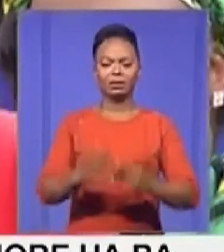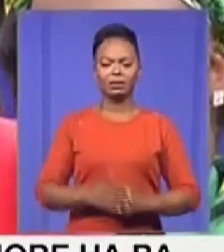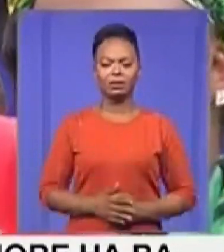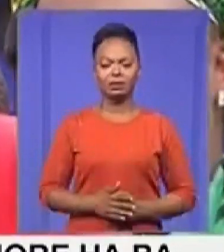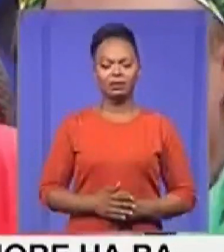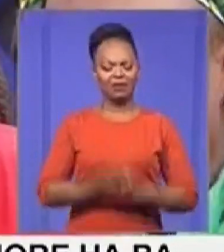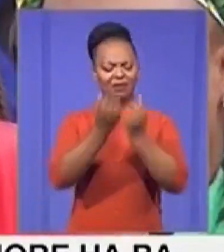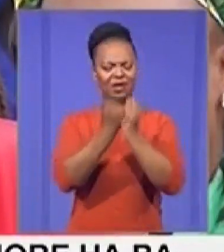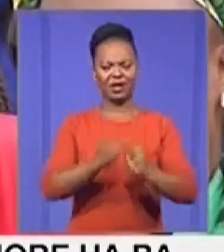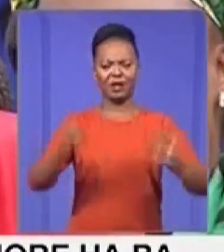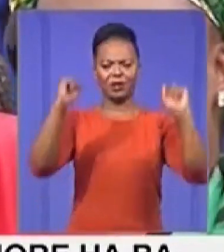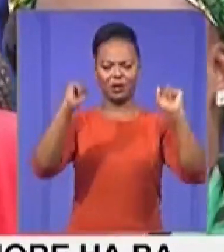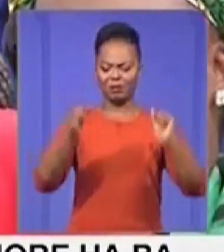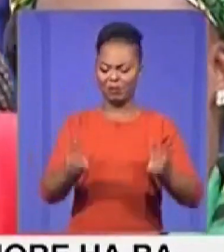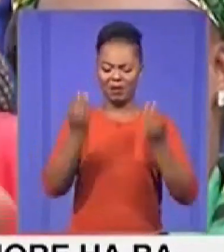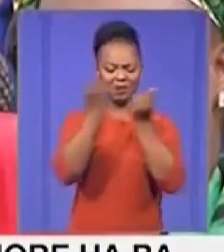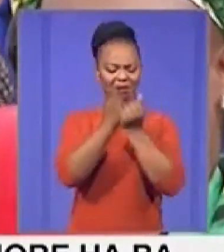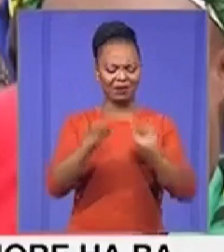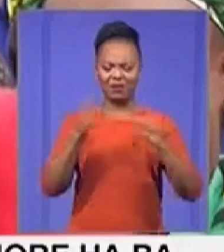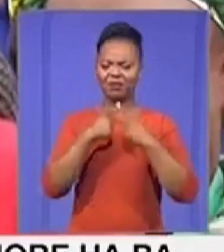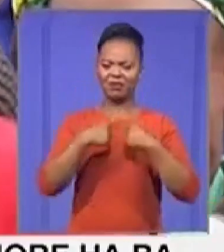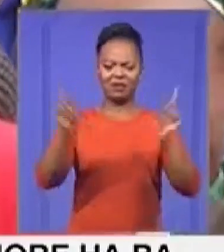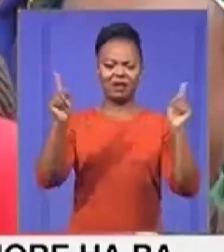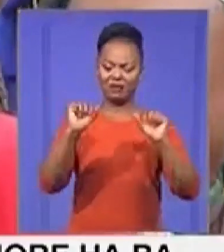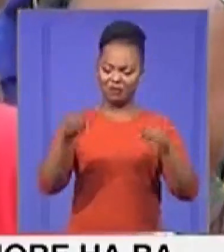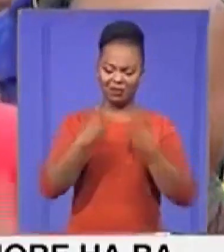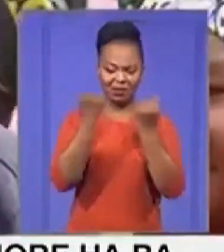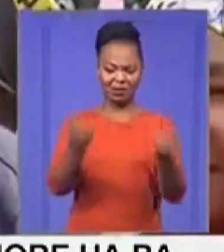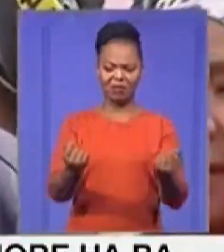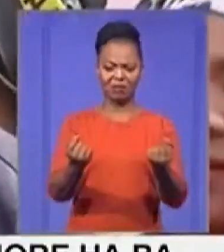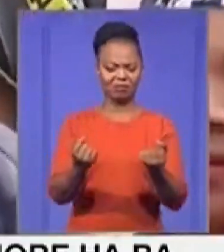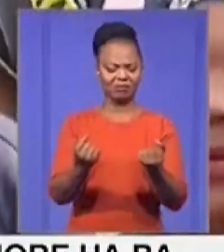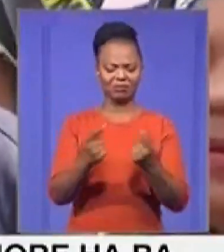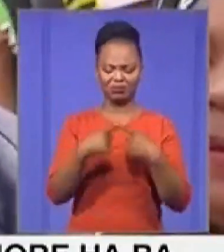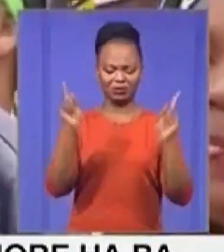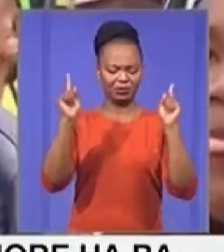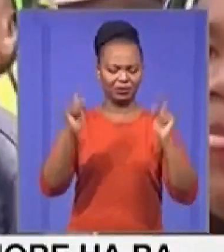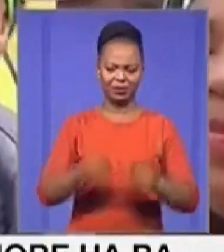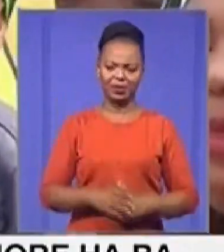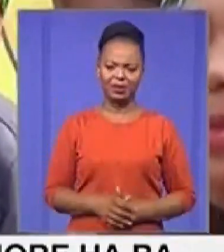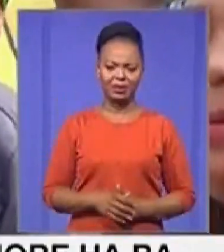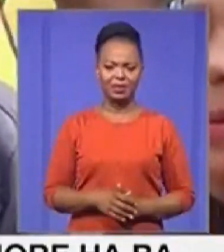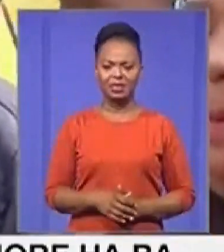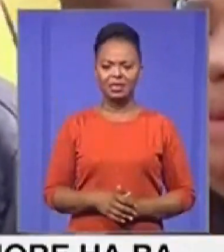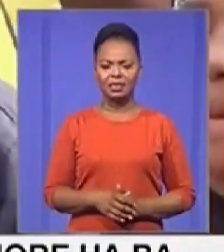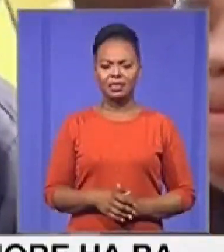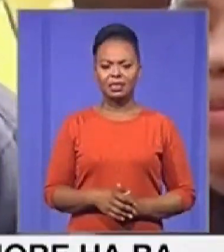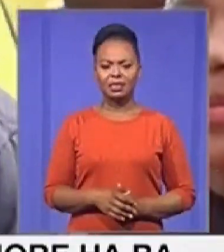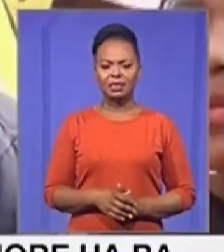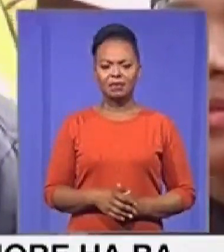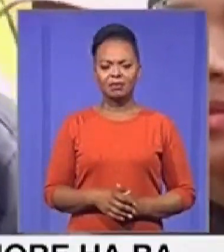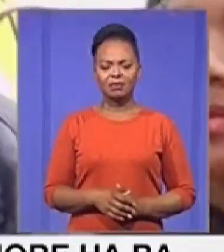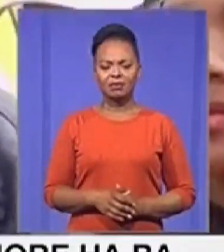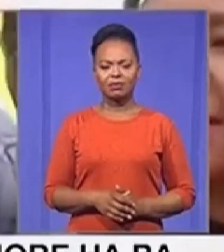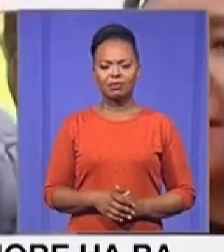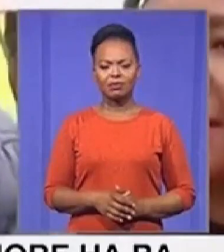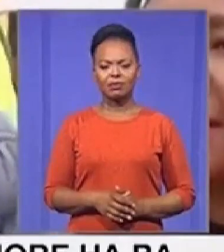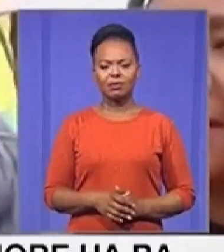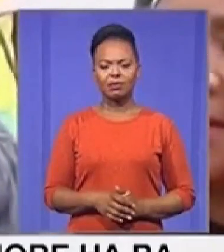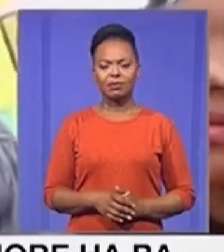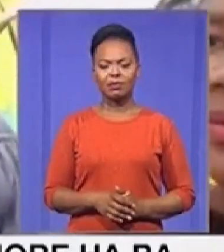ya freedom be re mo freedom ba go bua nnete ga re mo freedomong. My concern ke ka batho ba